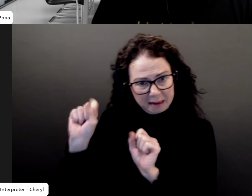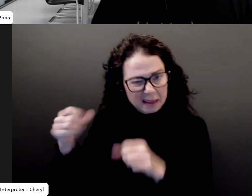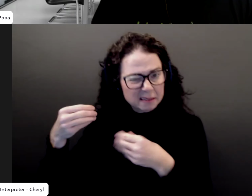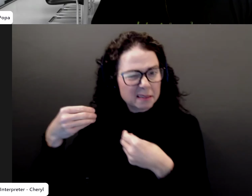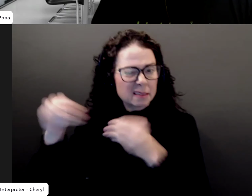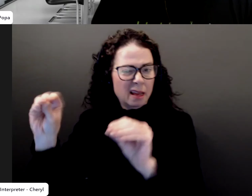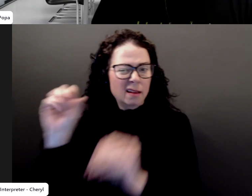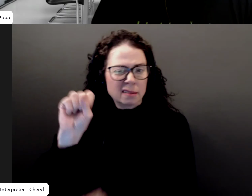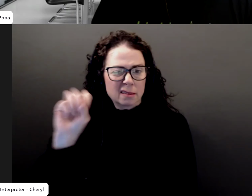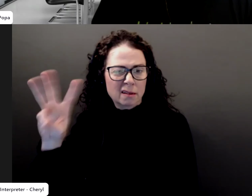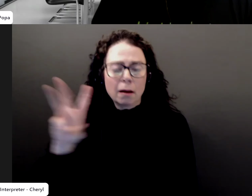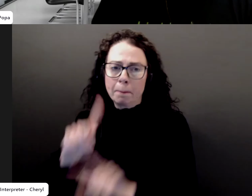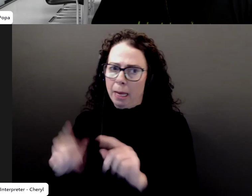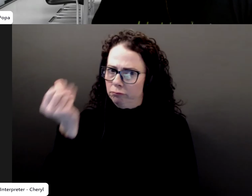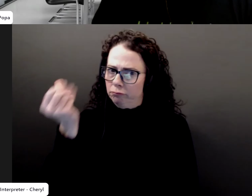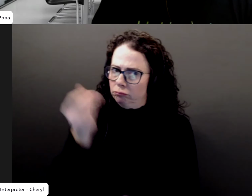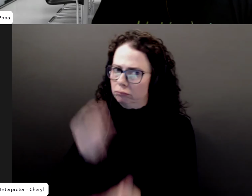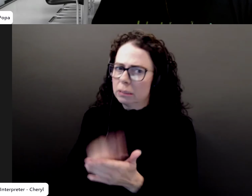they want around the world.